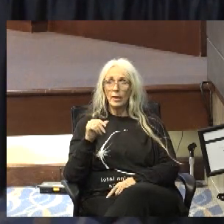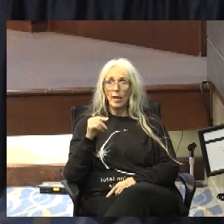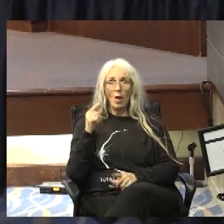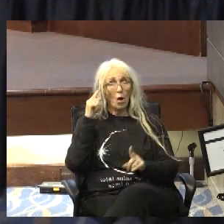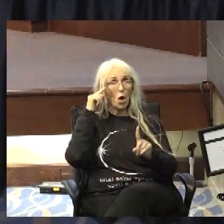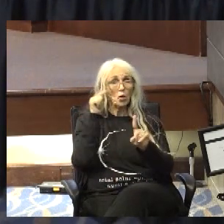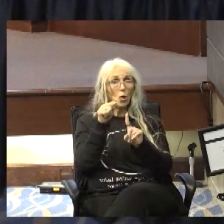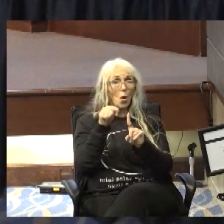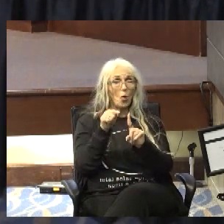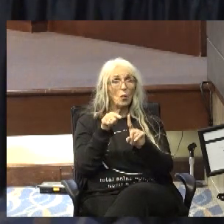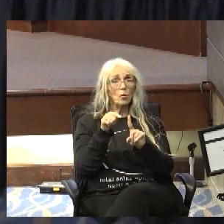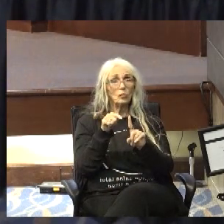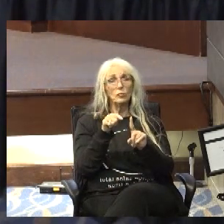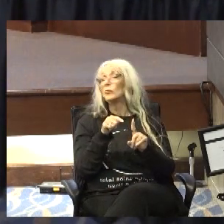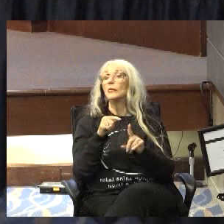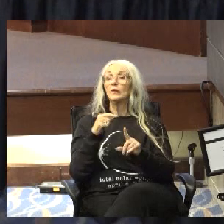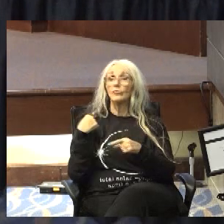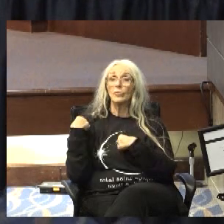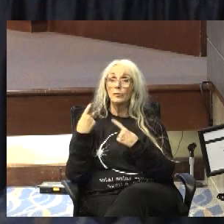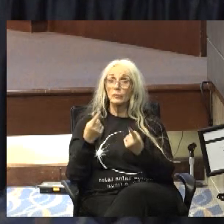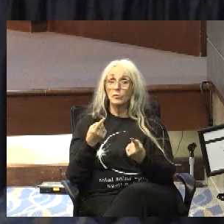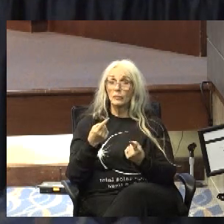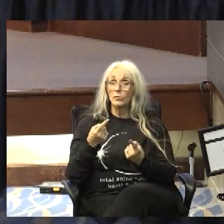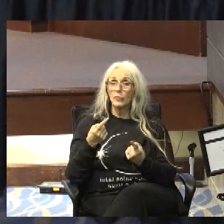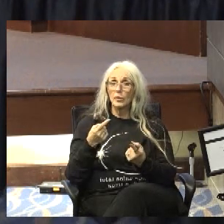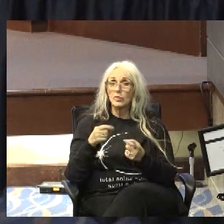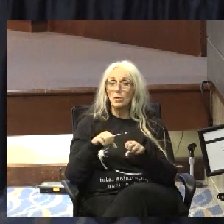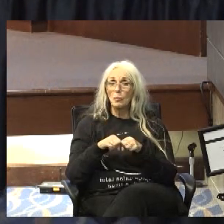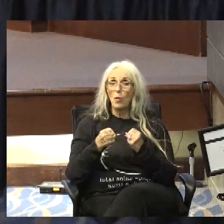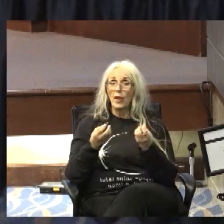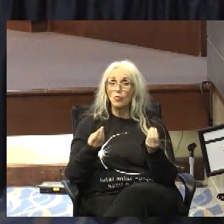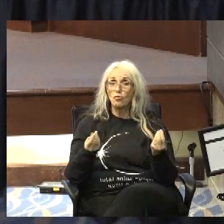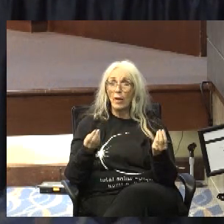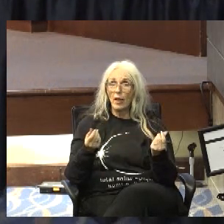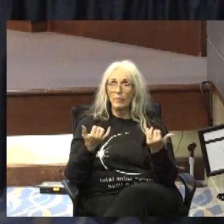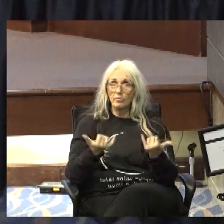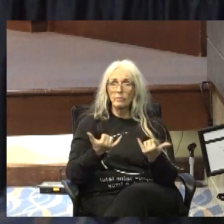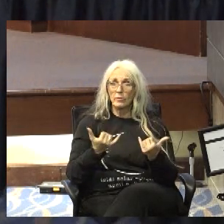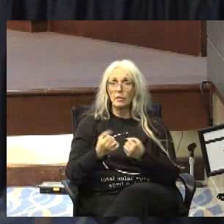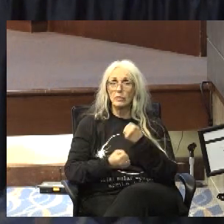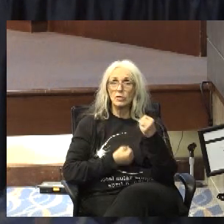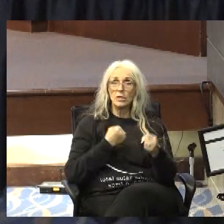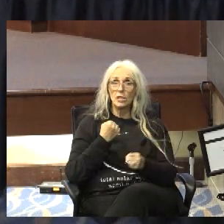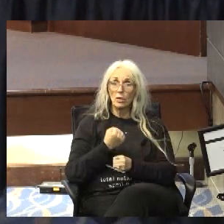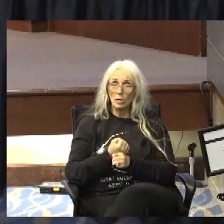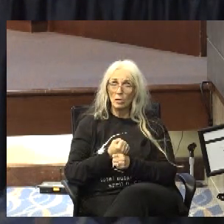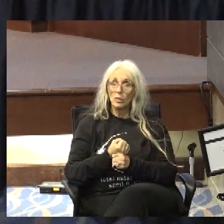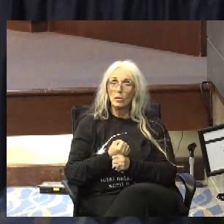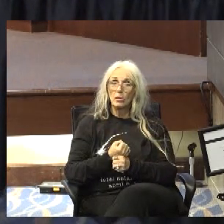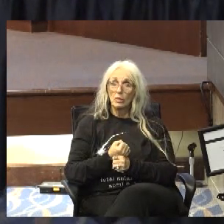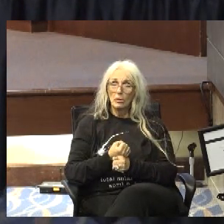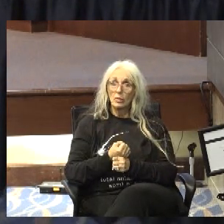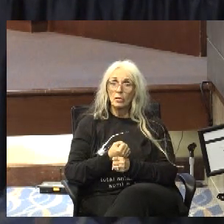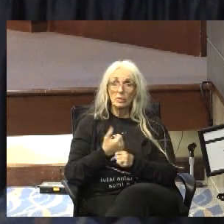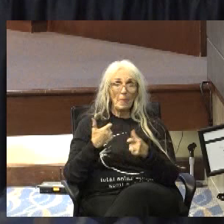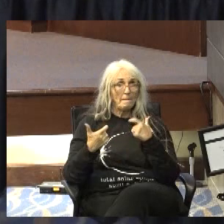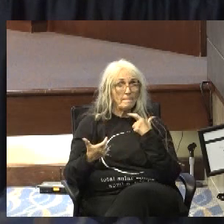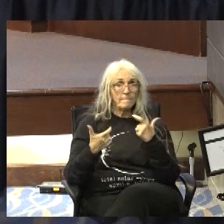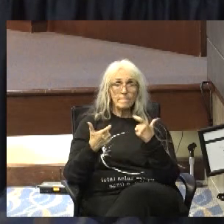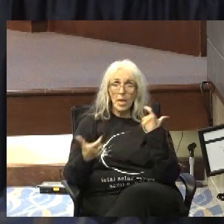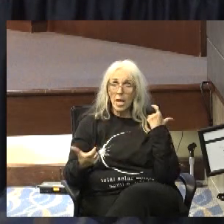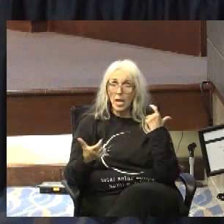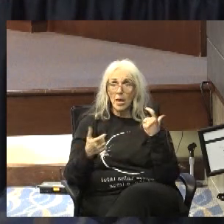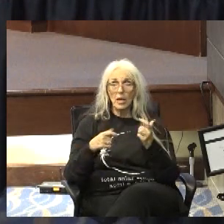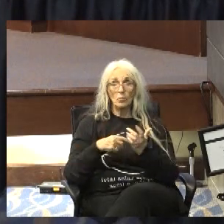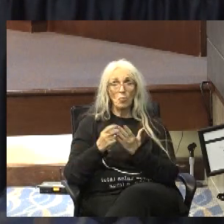goal has been all along was to be in a position to break ground this year. This is a super... It's a big project. It has